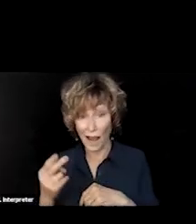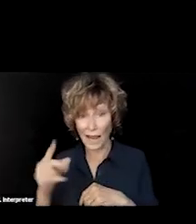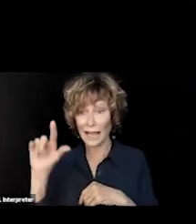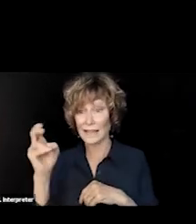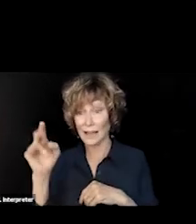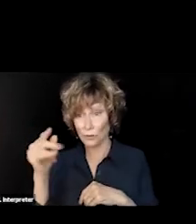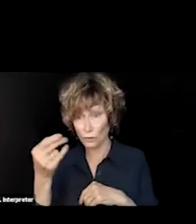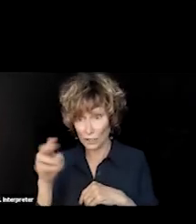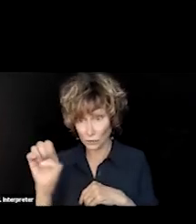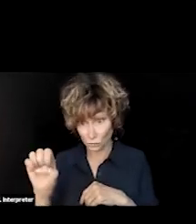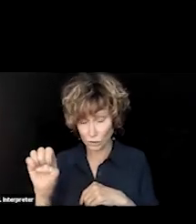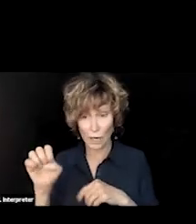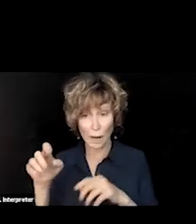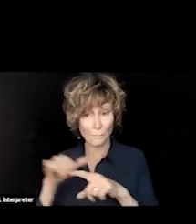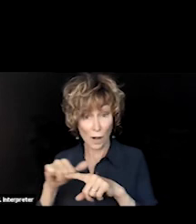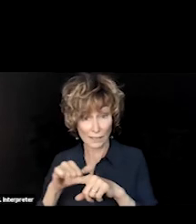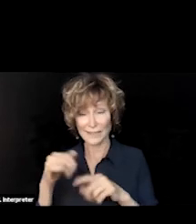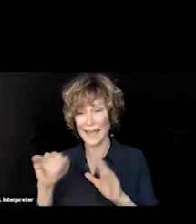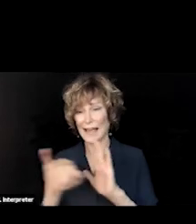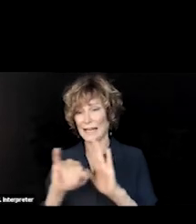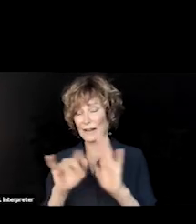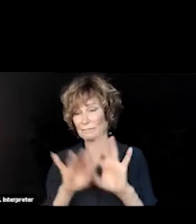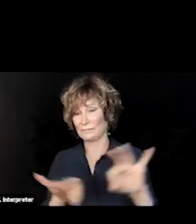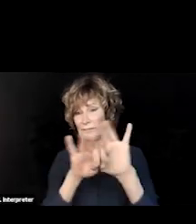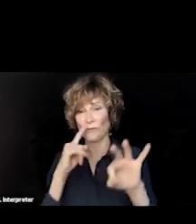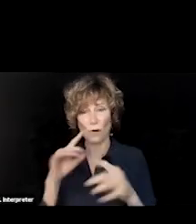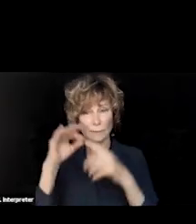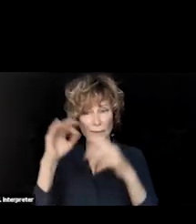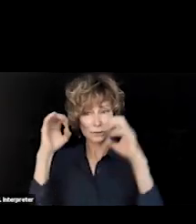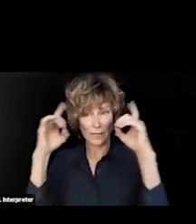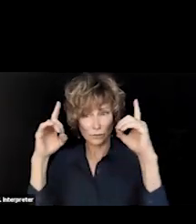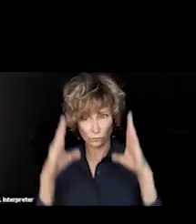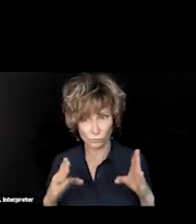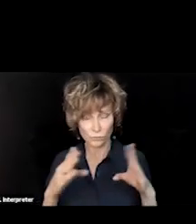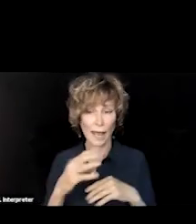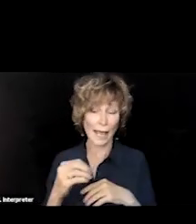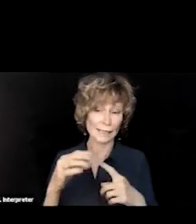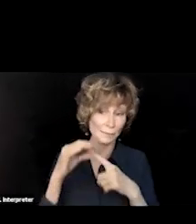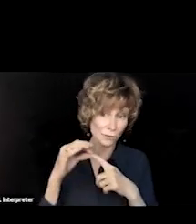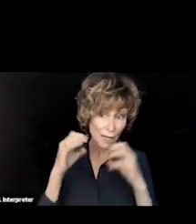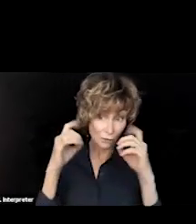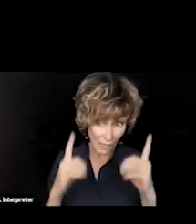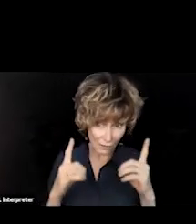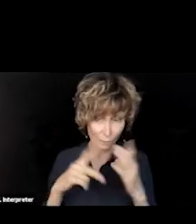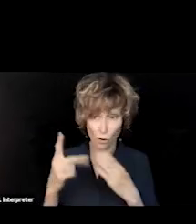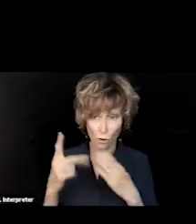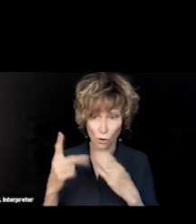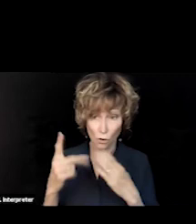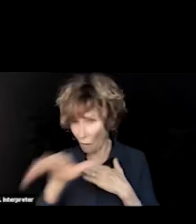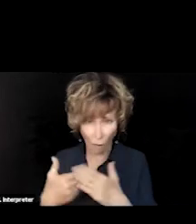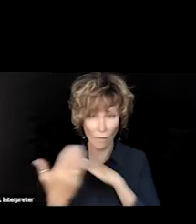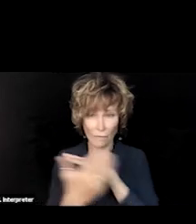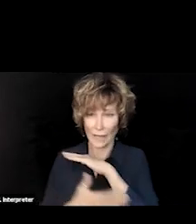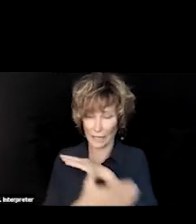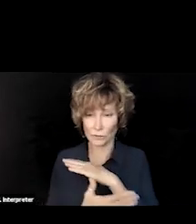in the field identified as critical for special educators, and special ed preparation programs across the country changed